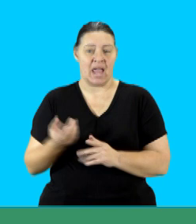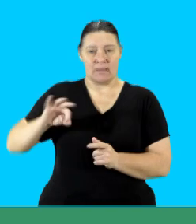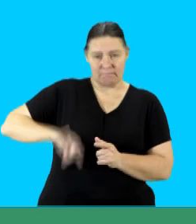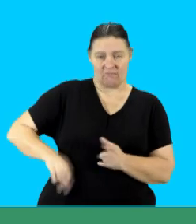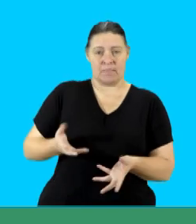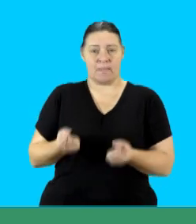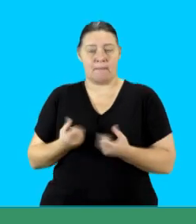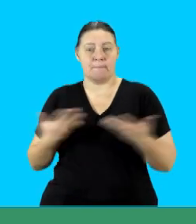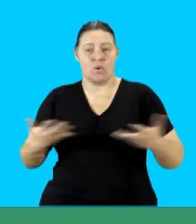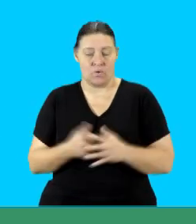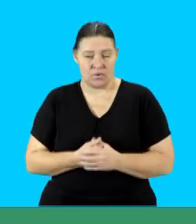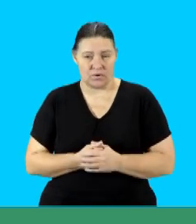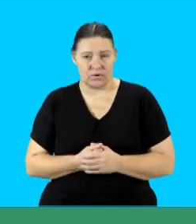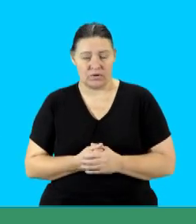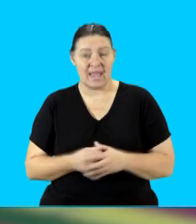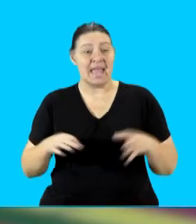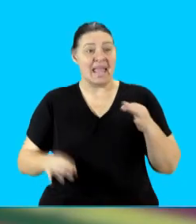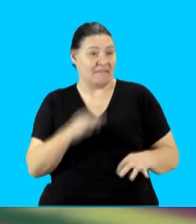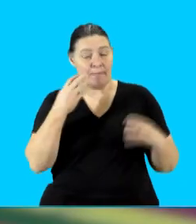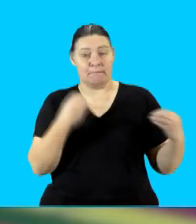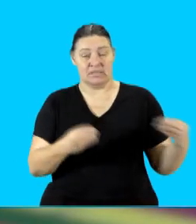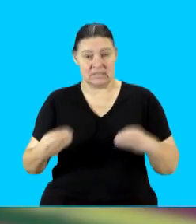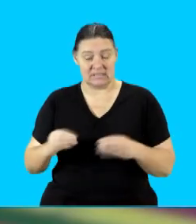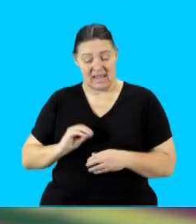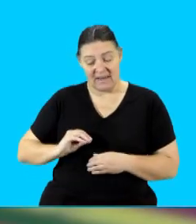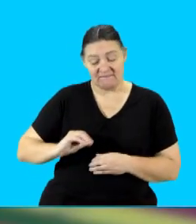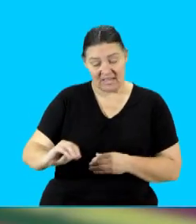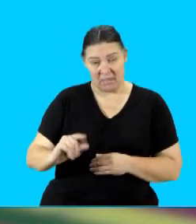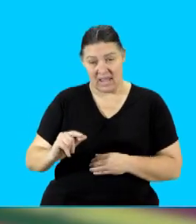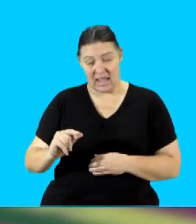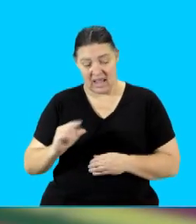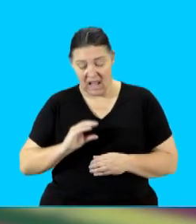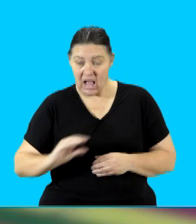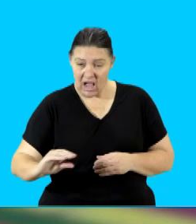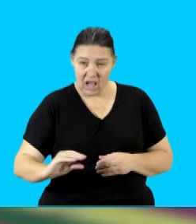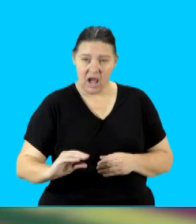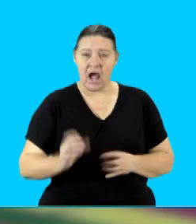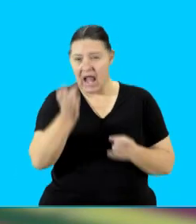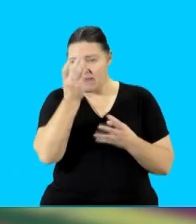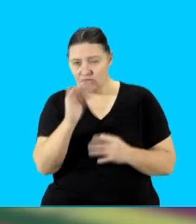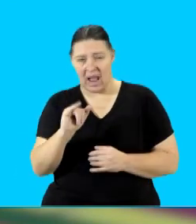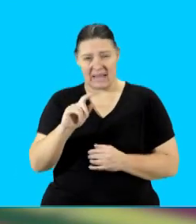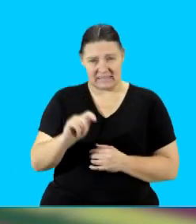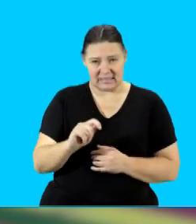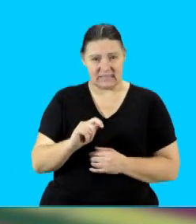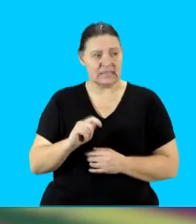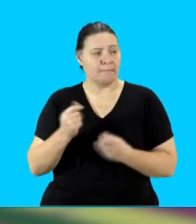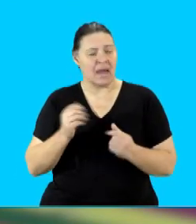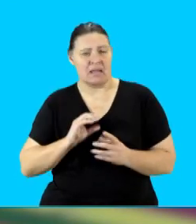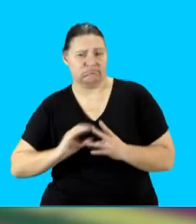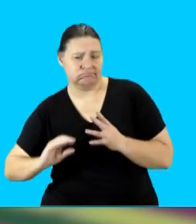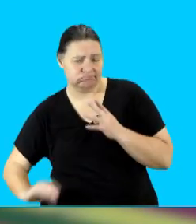market share and profitability. So obviously, if a business invests large capital into their